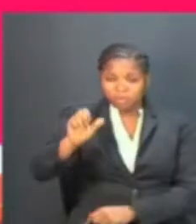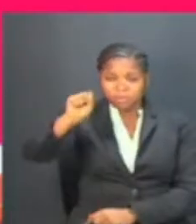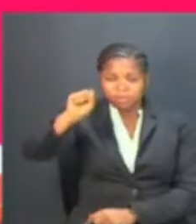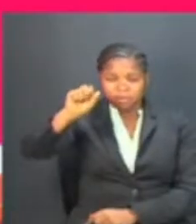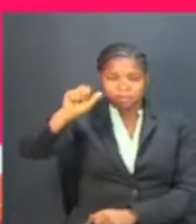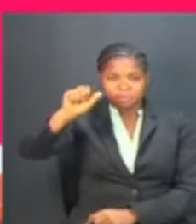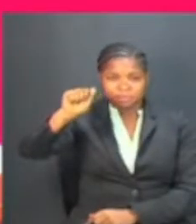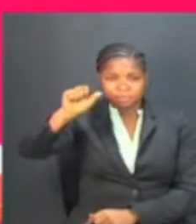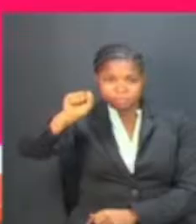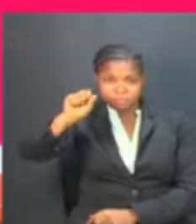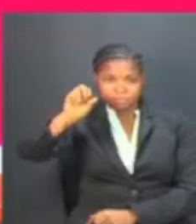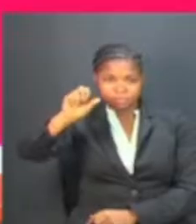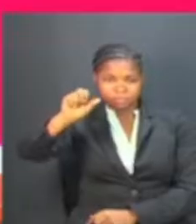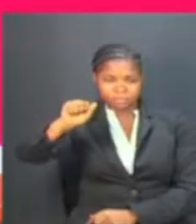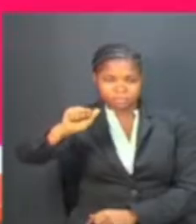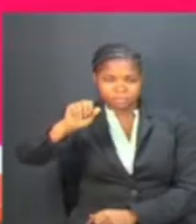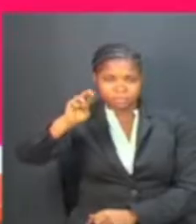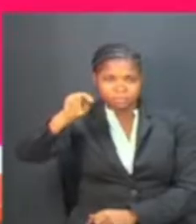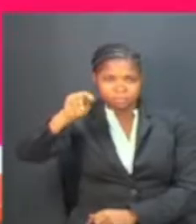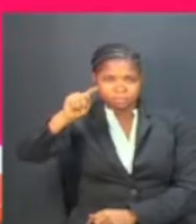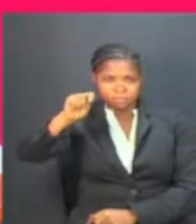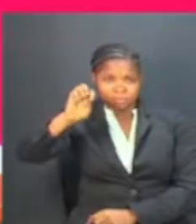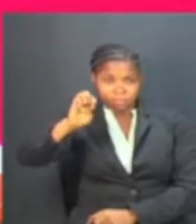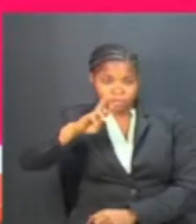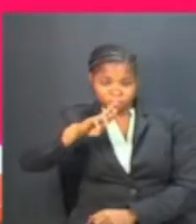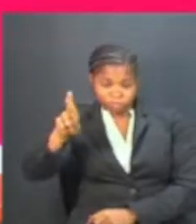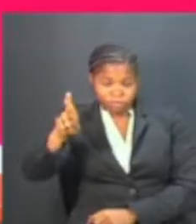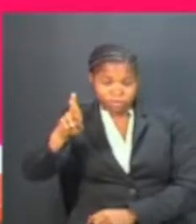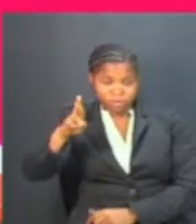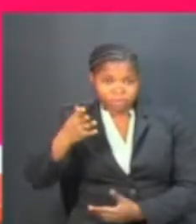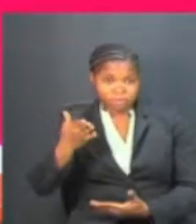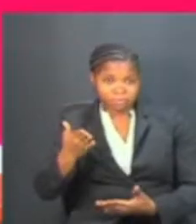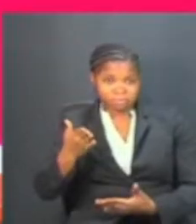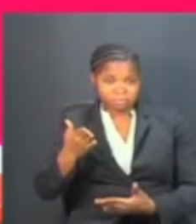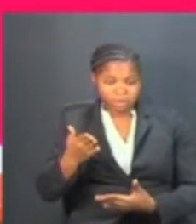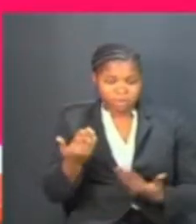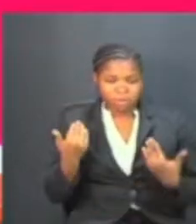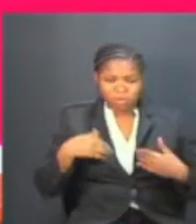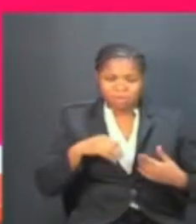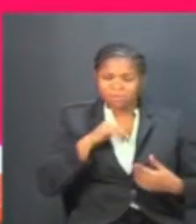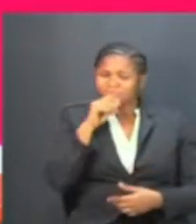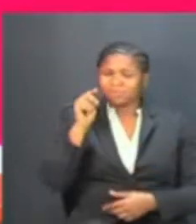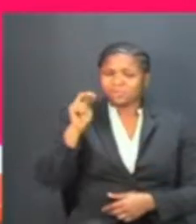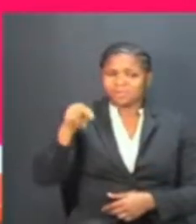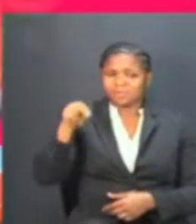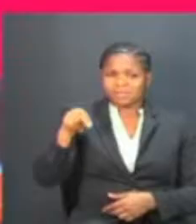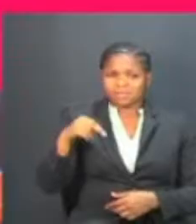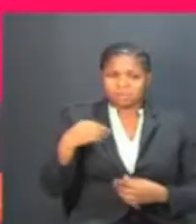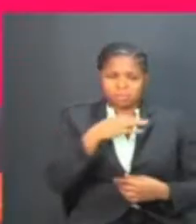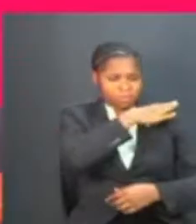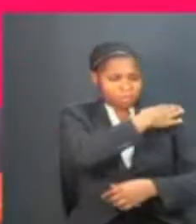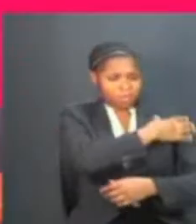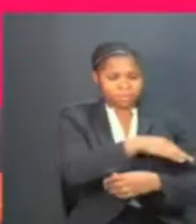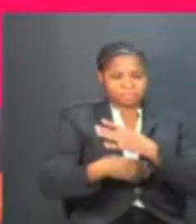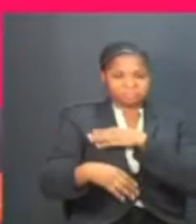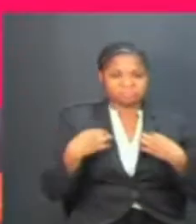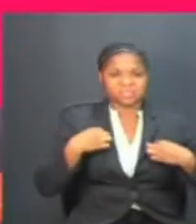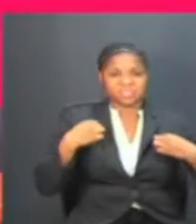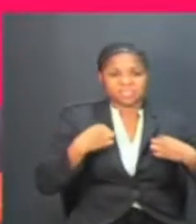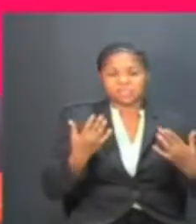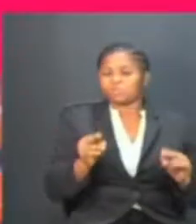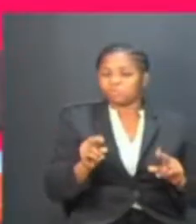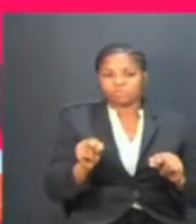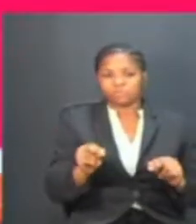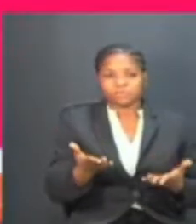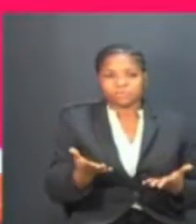way of wearing the cloth. It varies from one place to another.